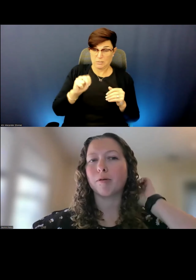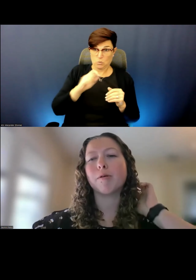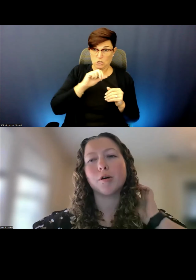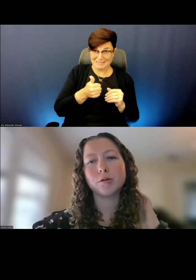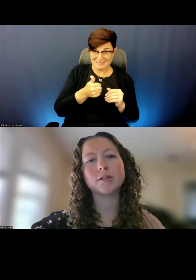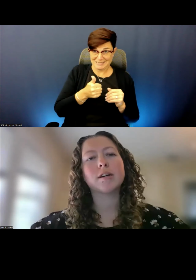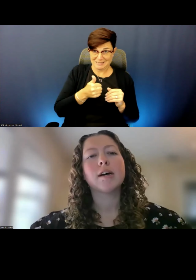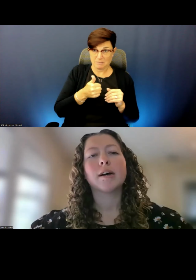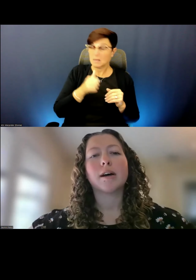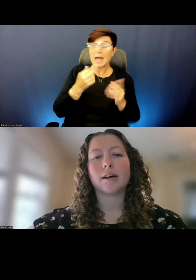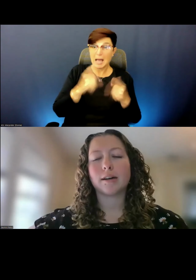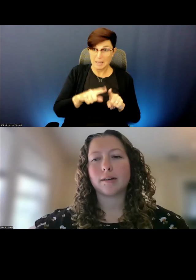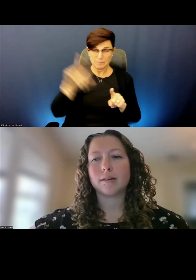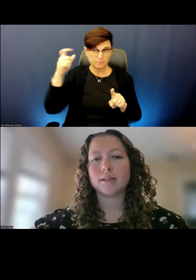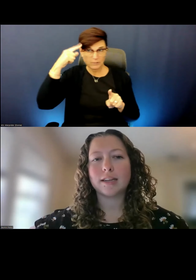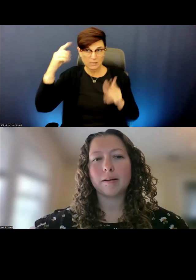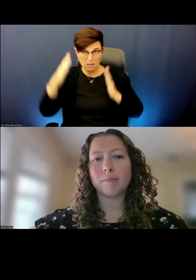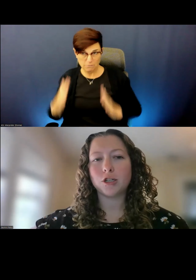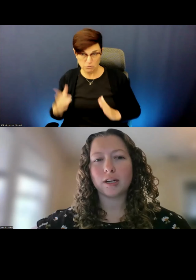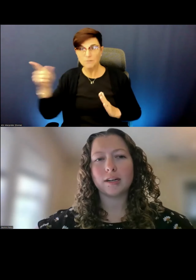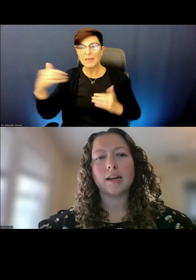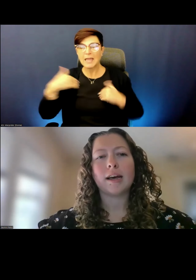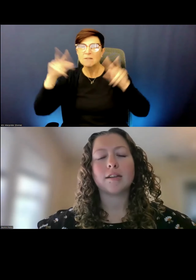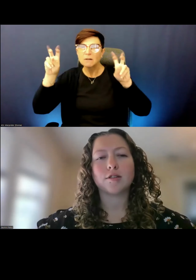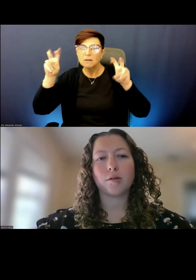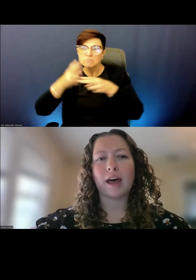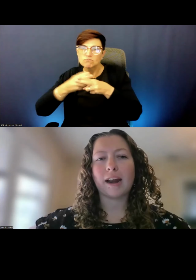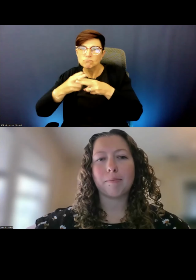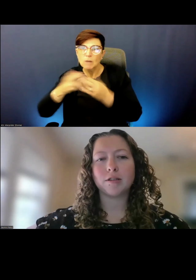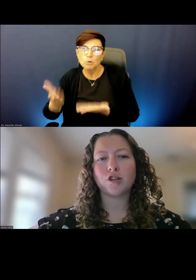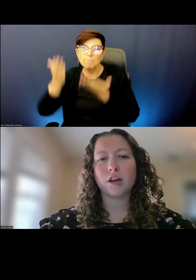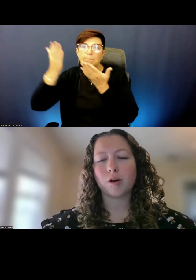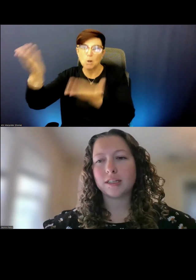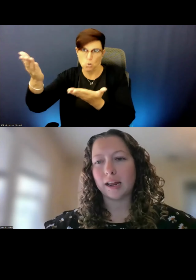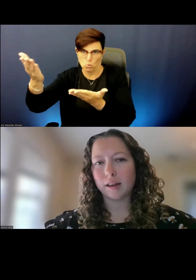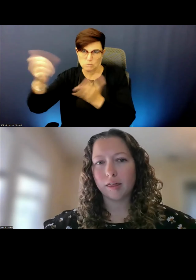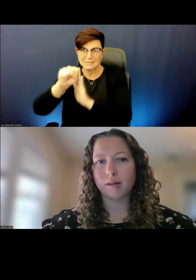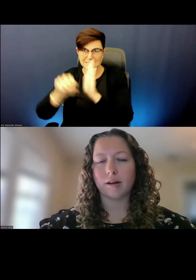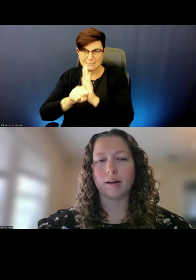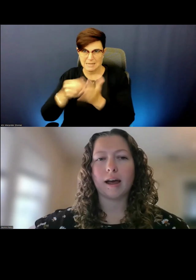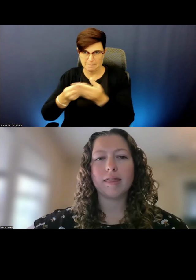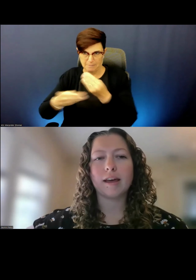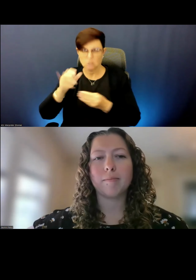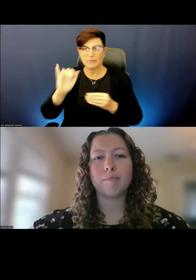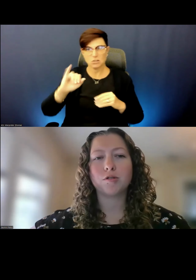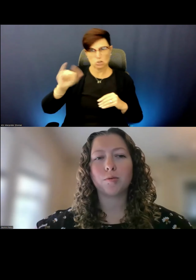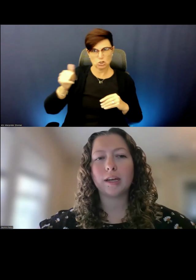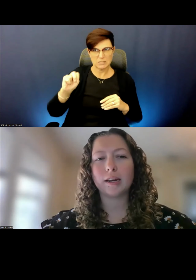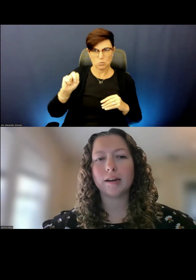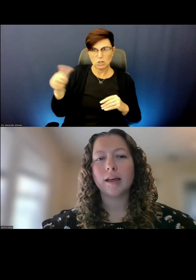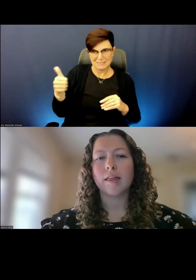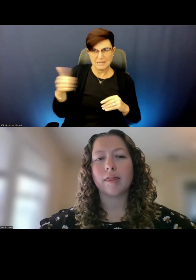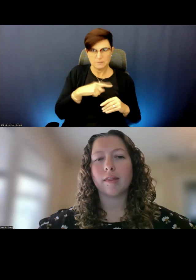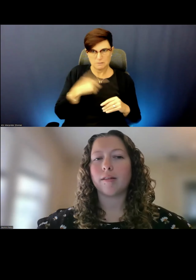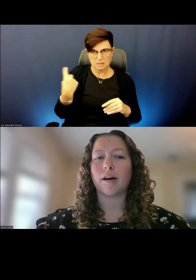a proposed state budget. And so that happens on January 10th. And then